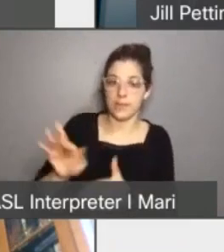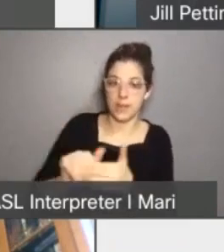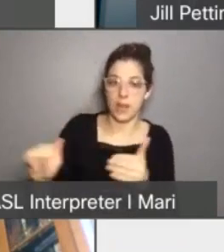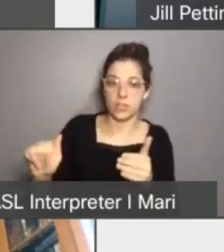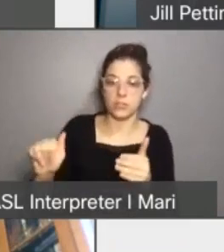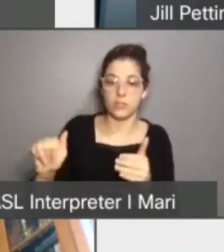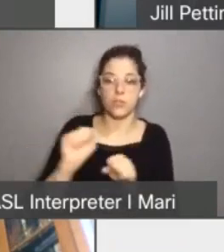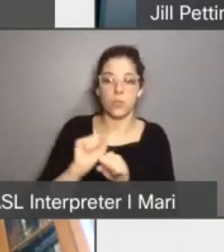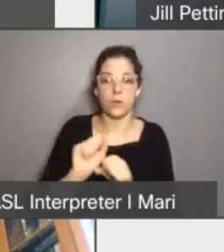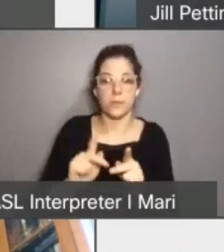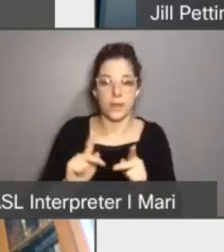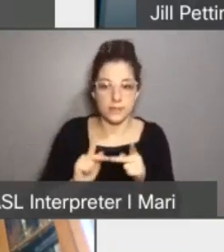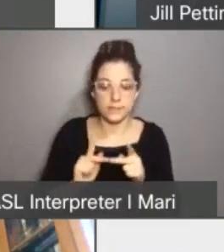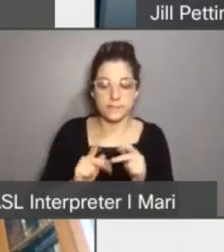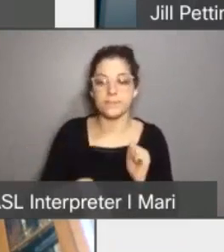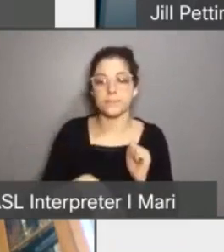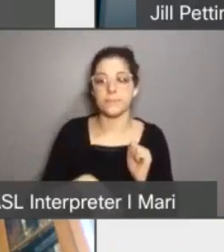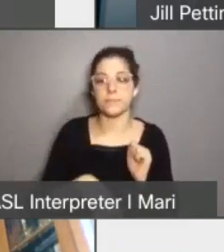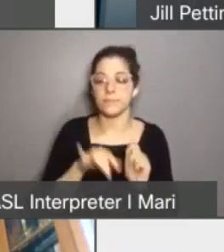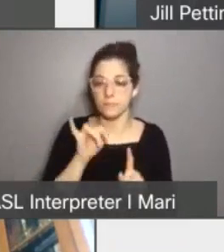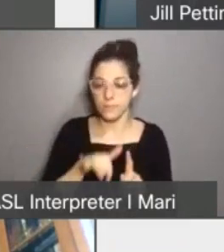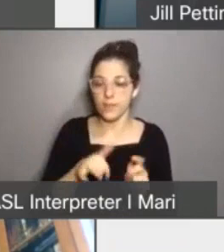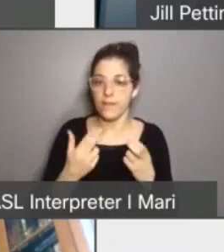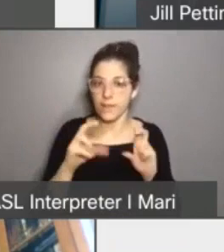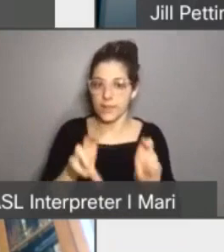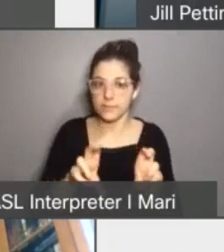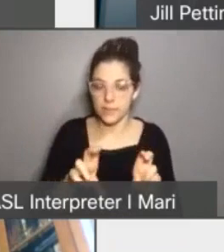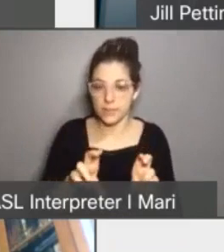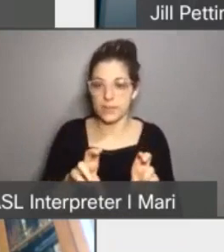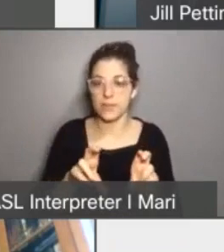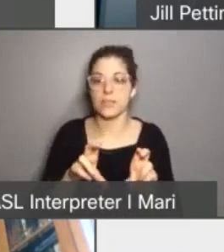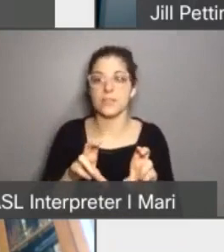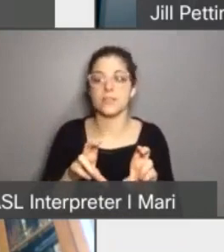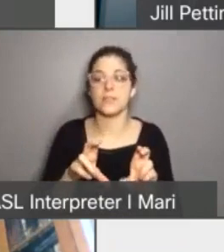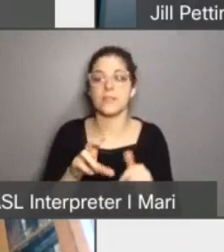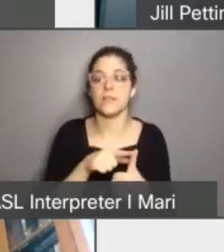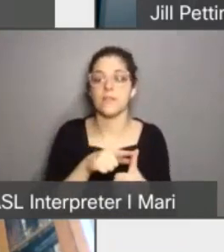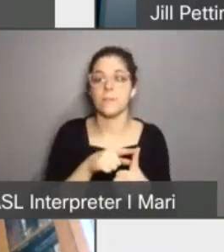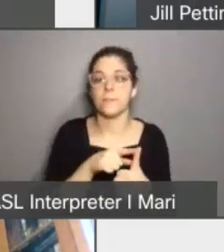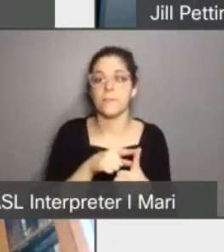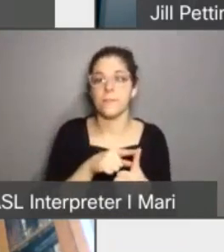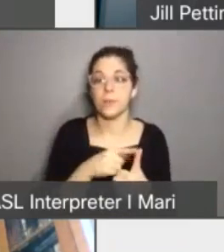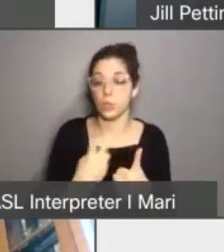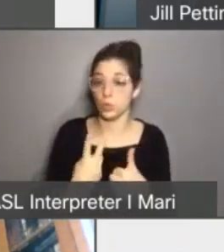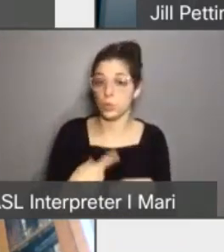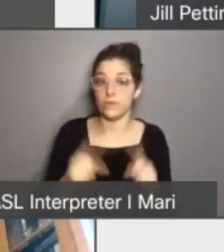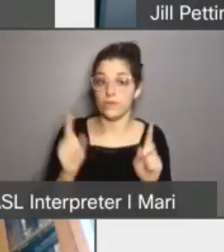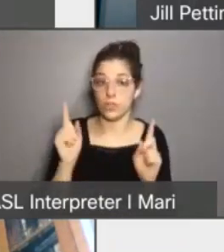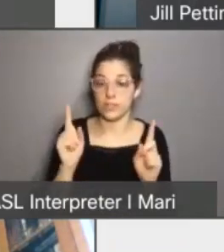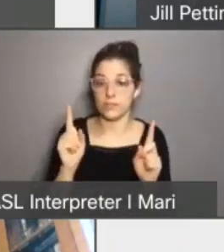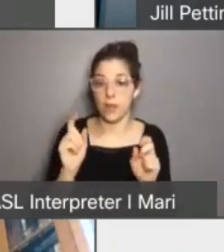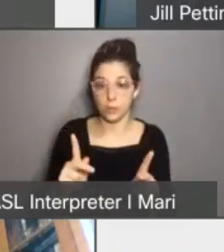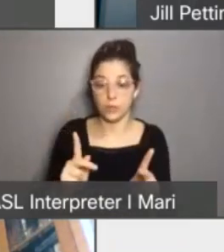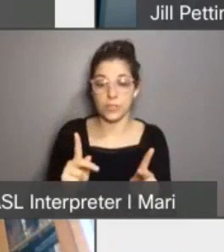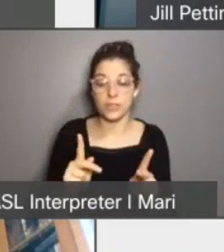into the workforce. That investment consists of two different